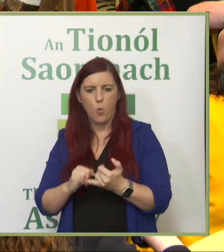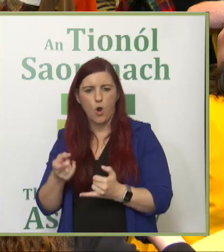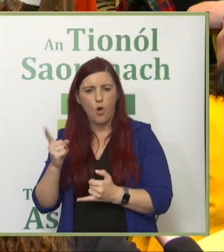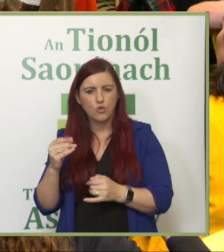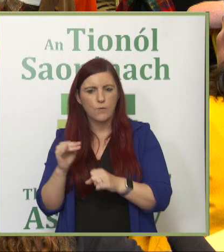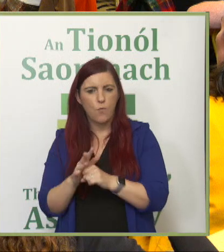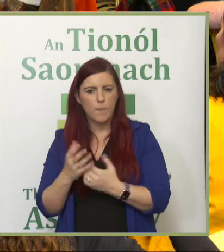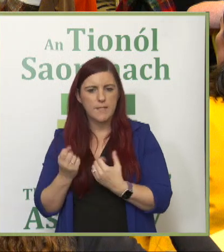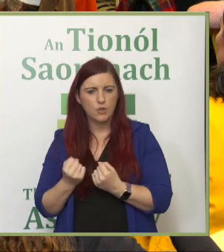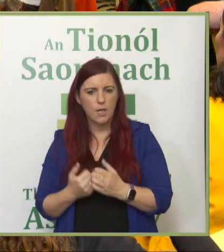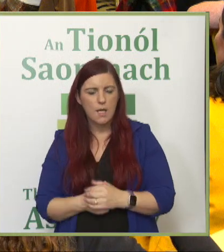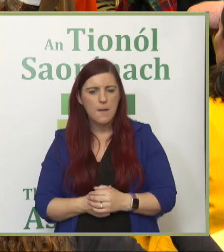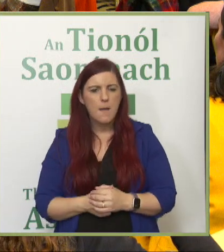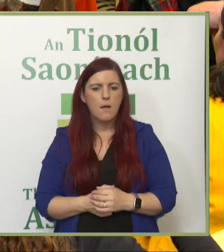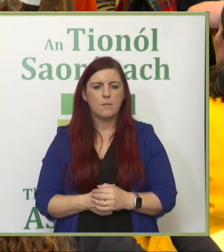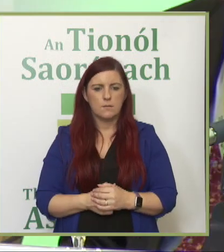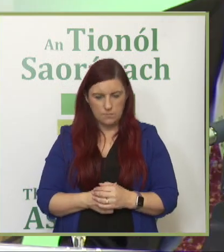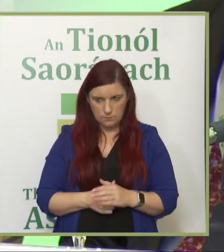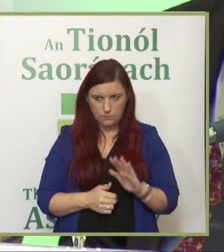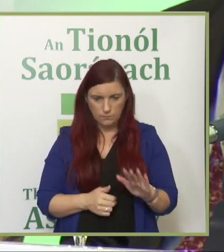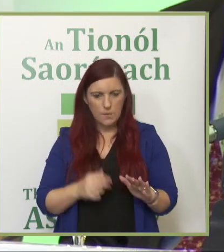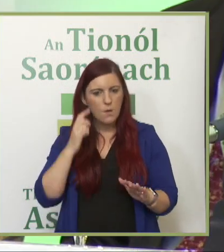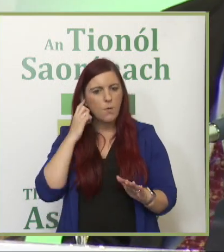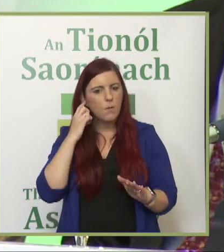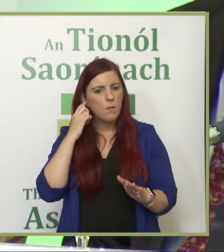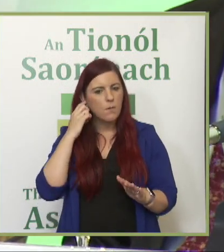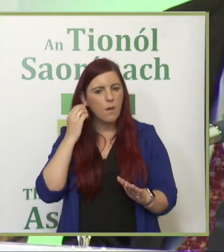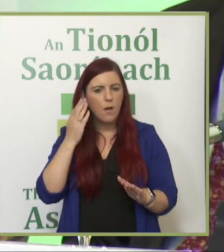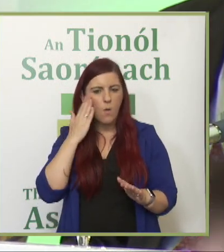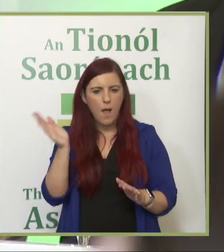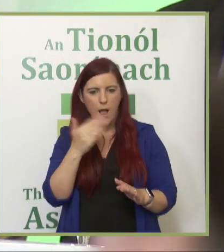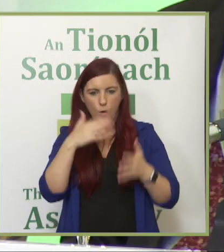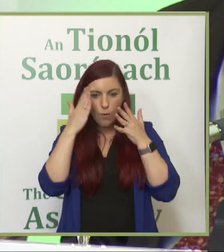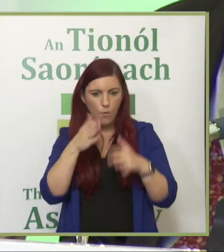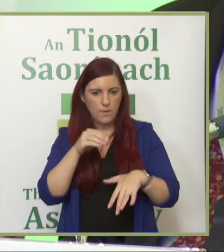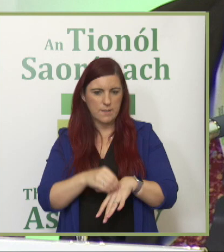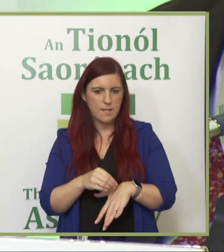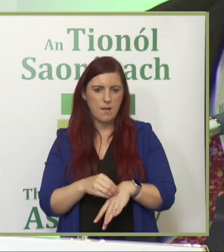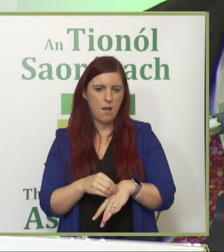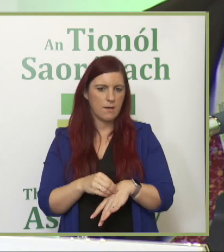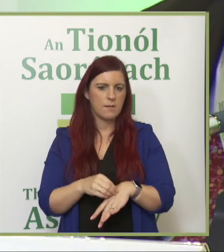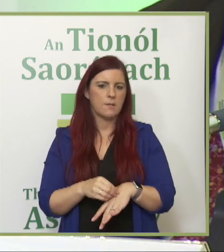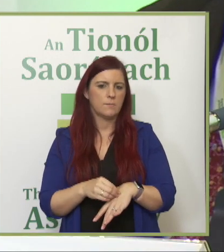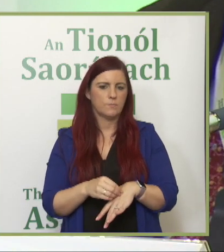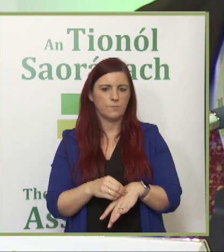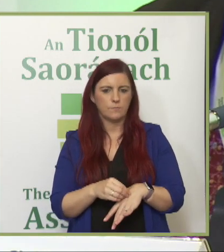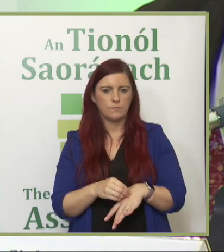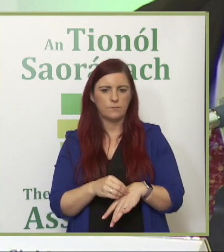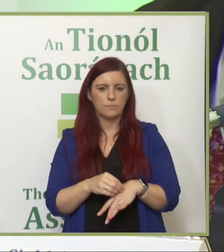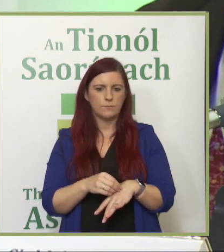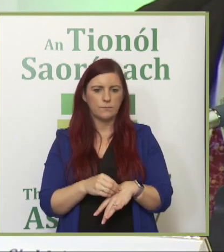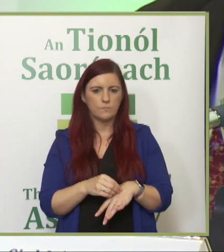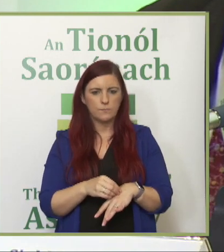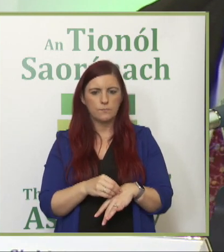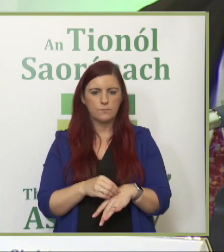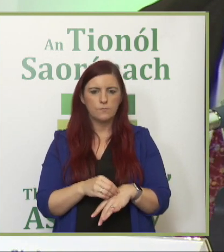Okay, so I suppose, and you would have heard in my presentation, our whole focus isn't on the someone who's addicted to drugs and